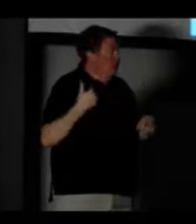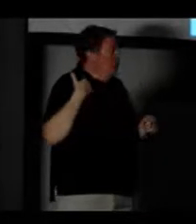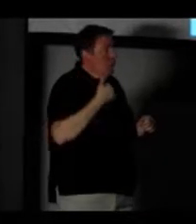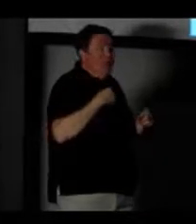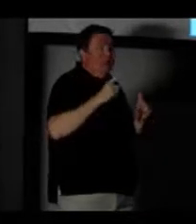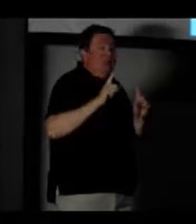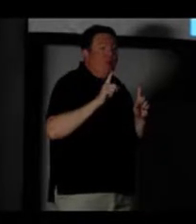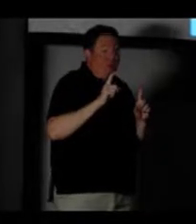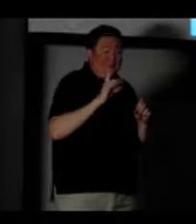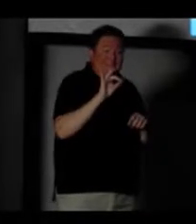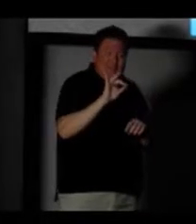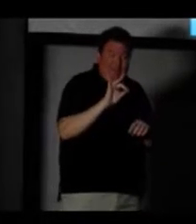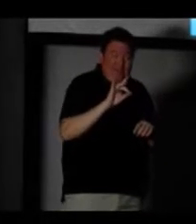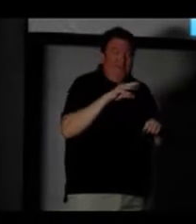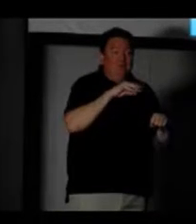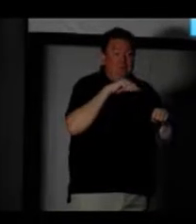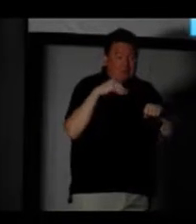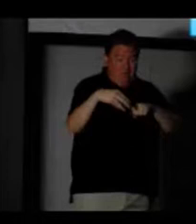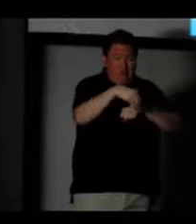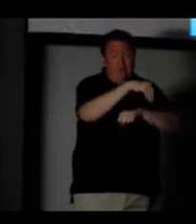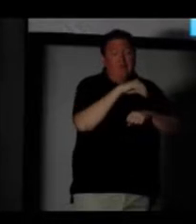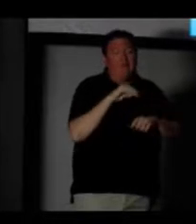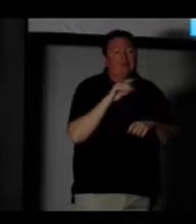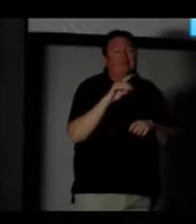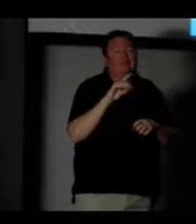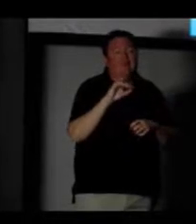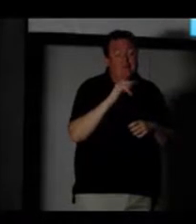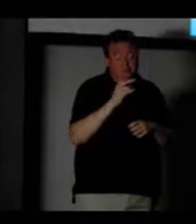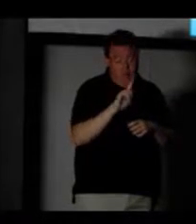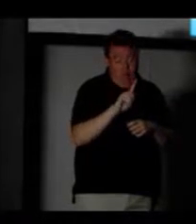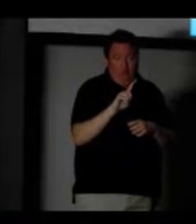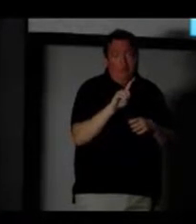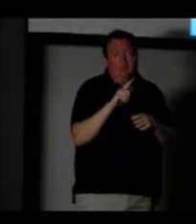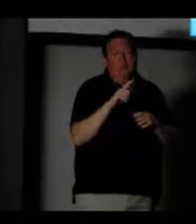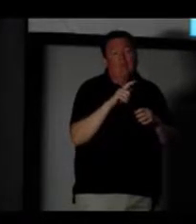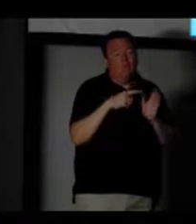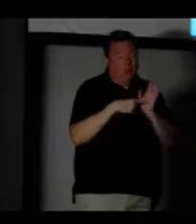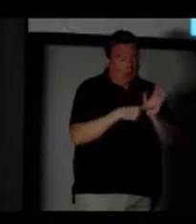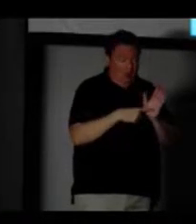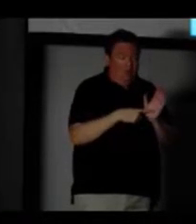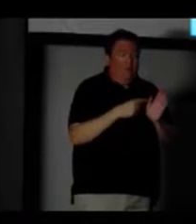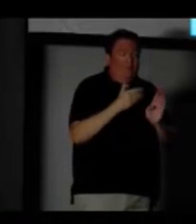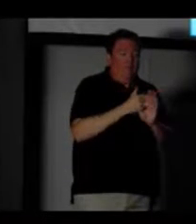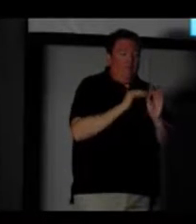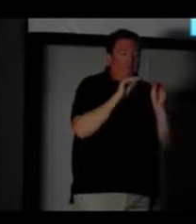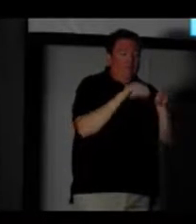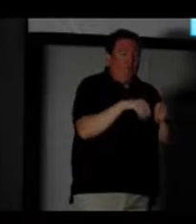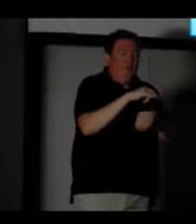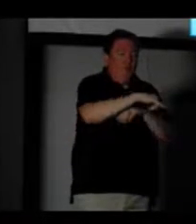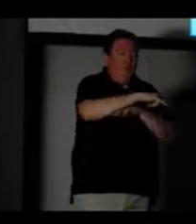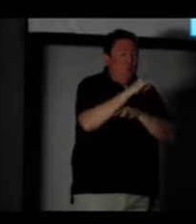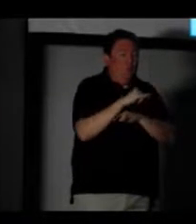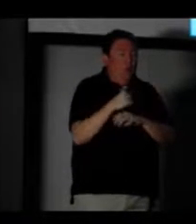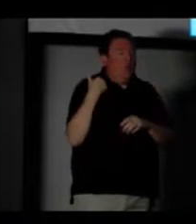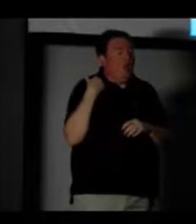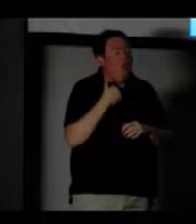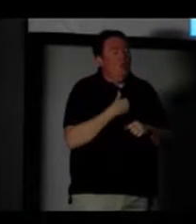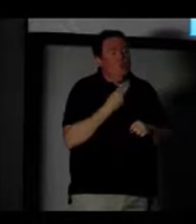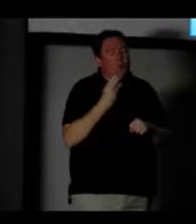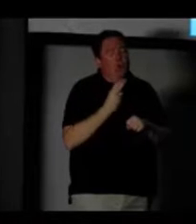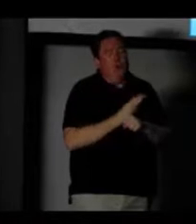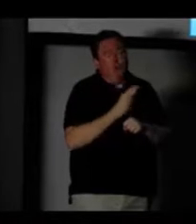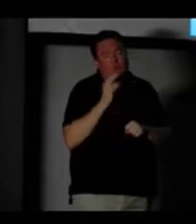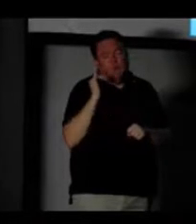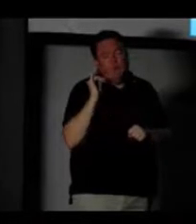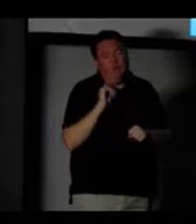models of this before we installed the whale, and subsequently we're now using this extremely extensively across our different sorts